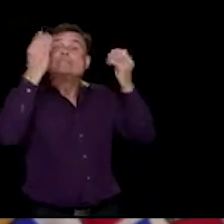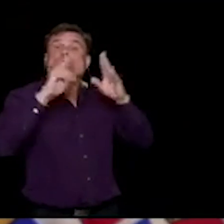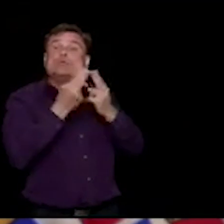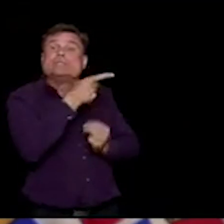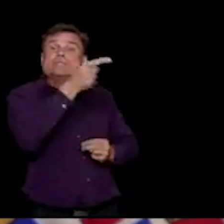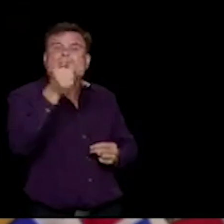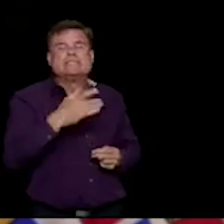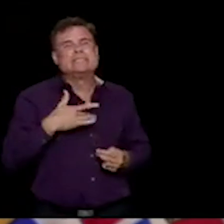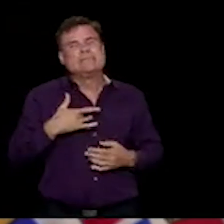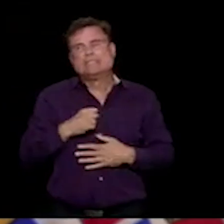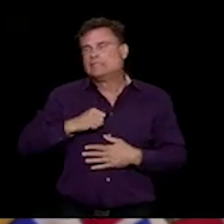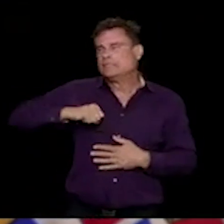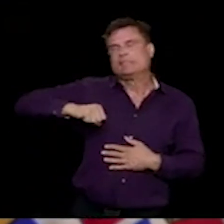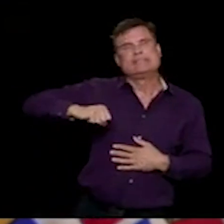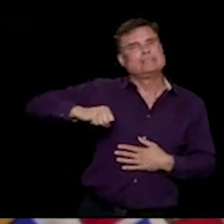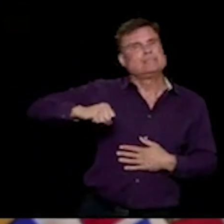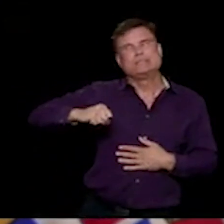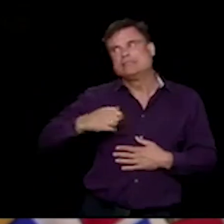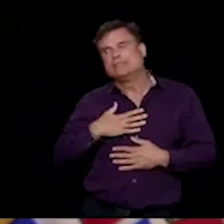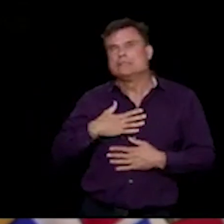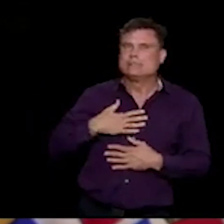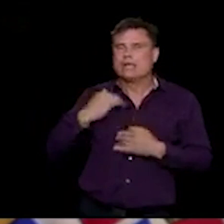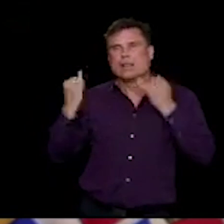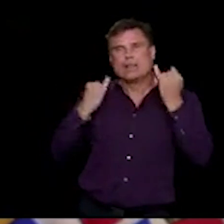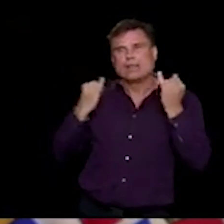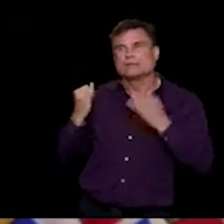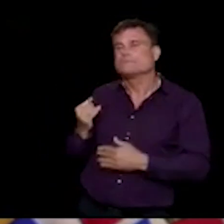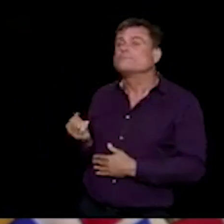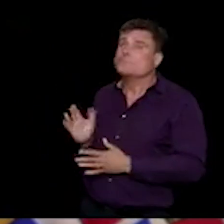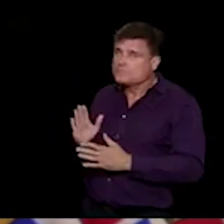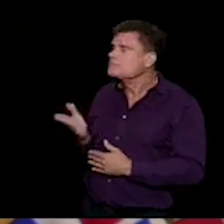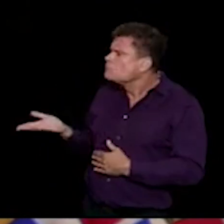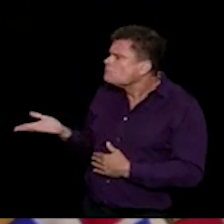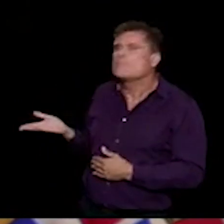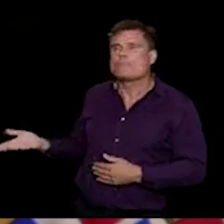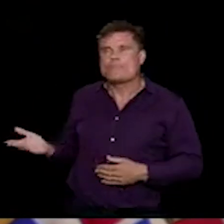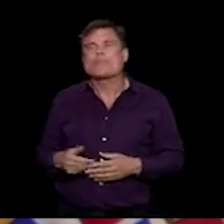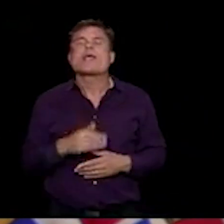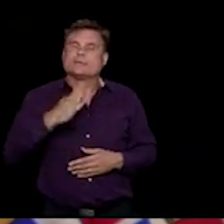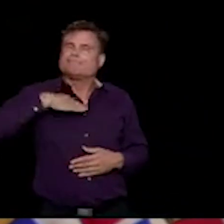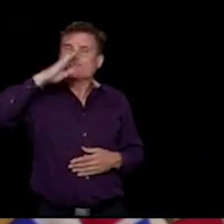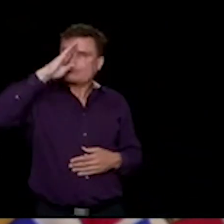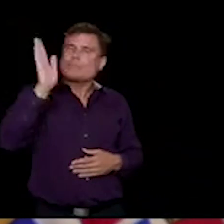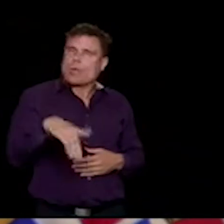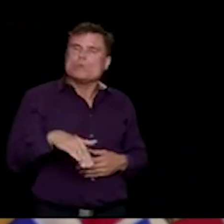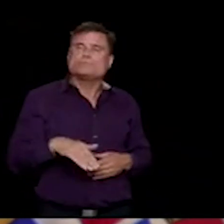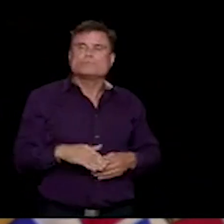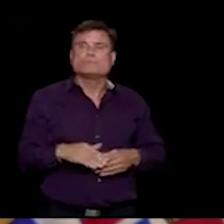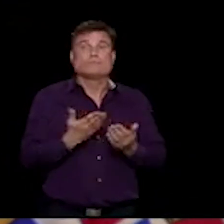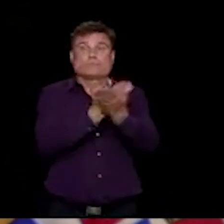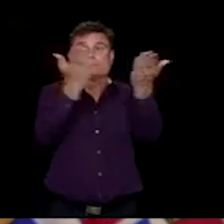Absolutely. And, I'm really grateful for the input that the BCTF has had in all of the planning that we've done. And I know